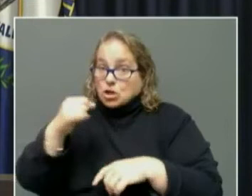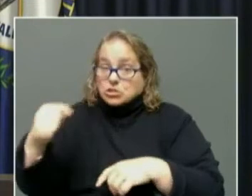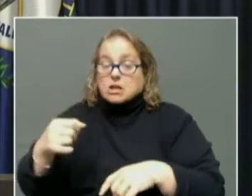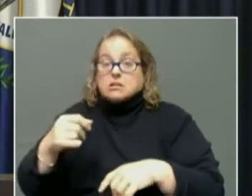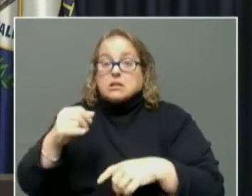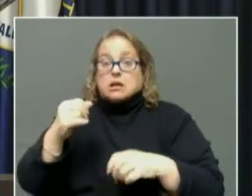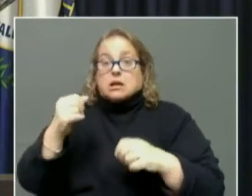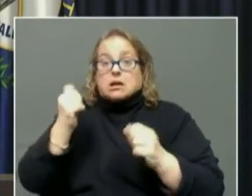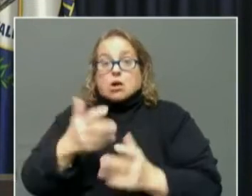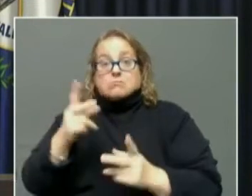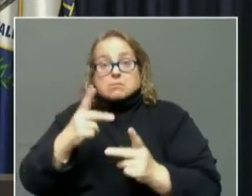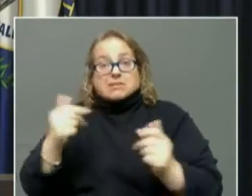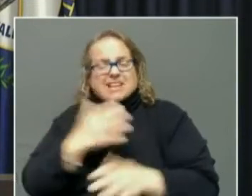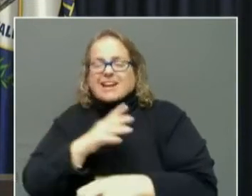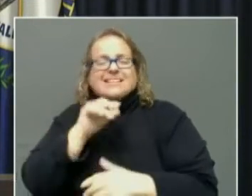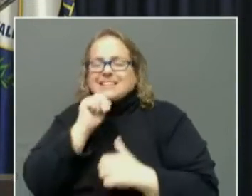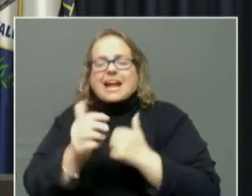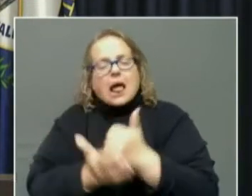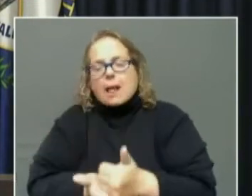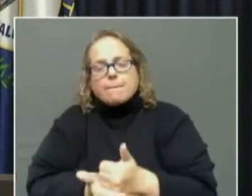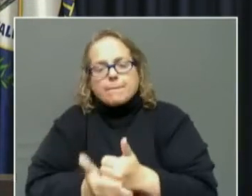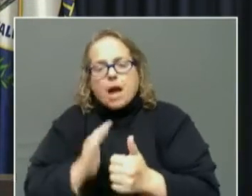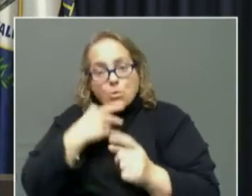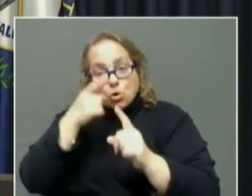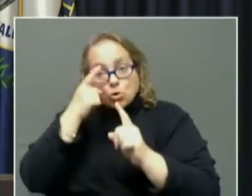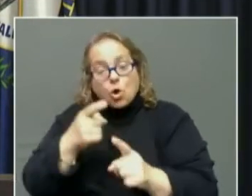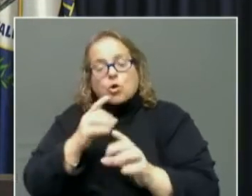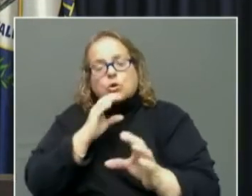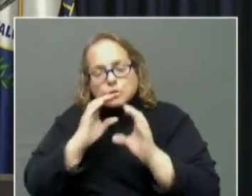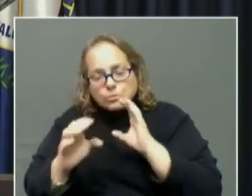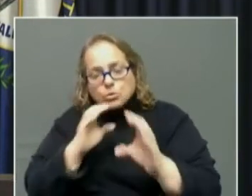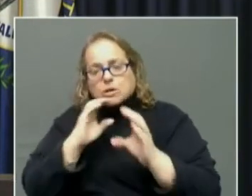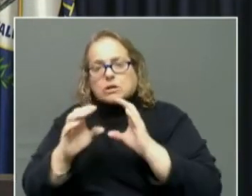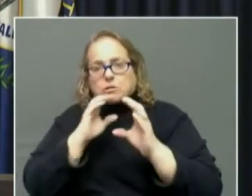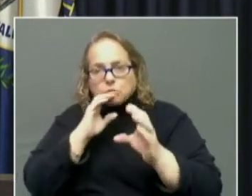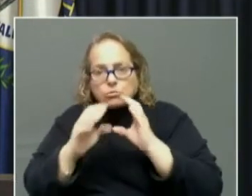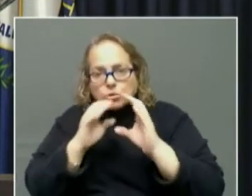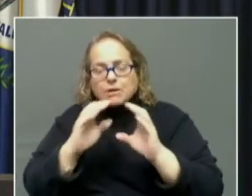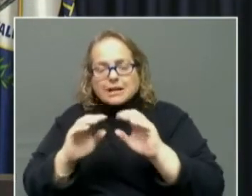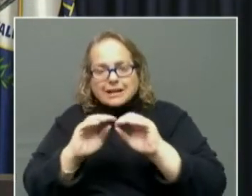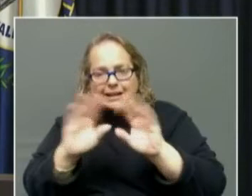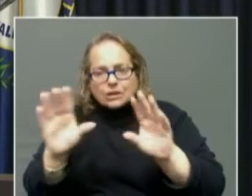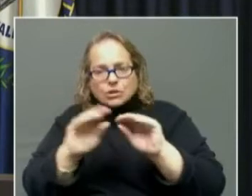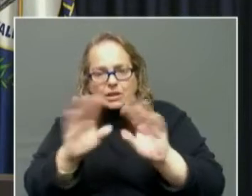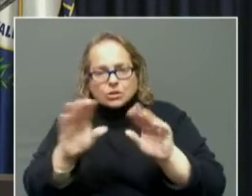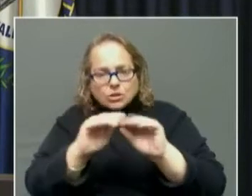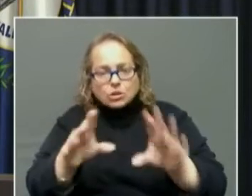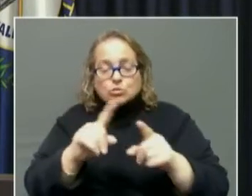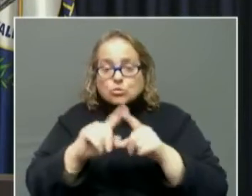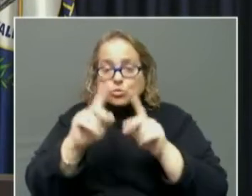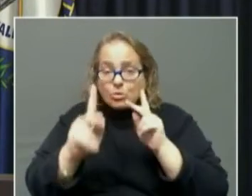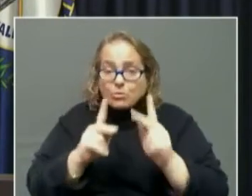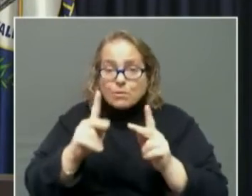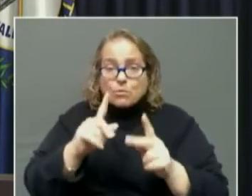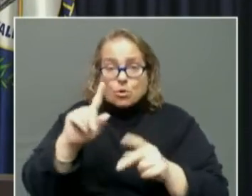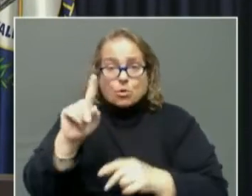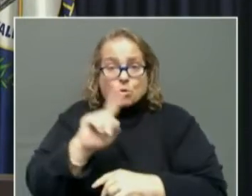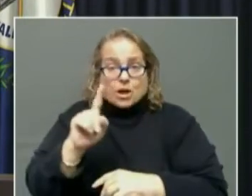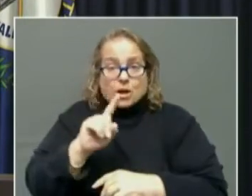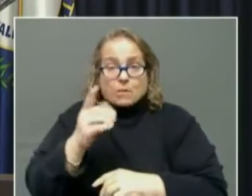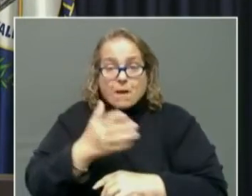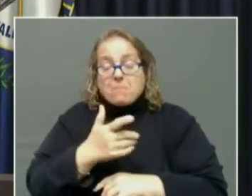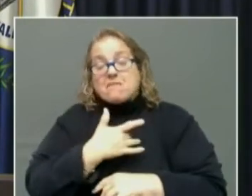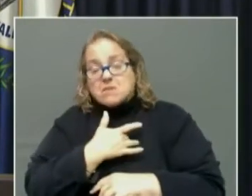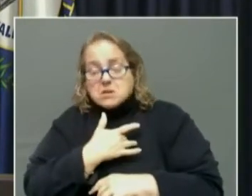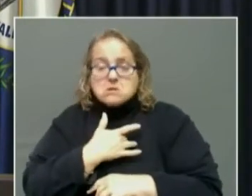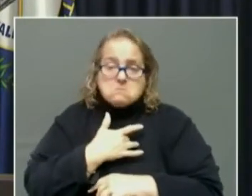be to communicate and communicate and communicate, especially with those that may have been leaning towards getting